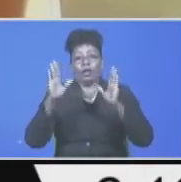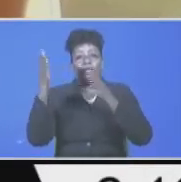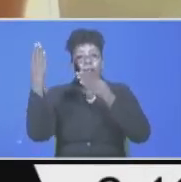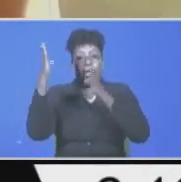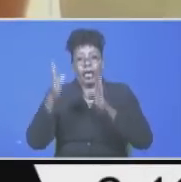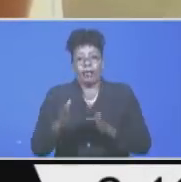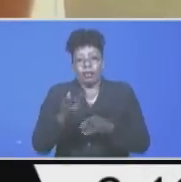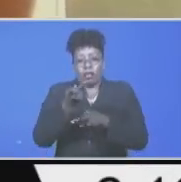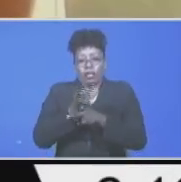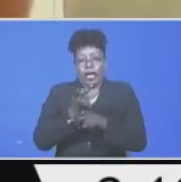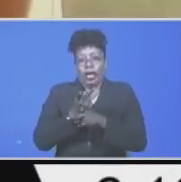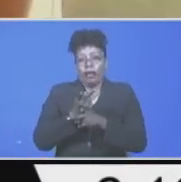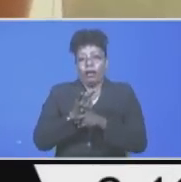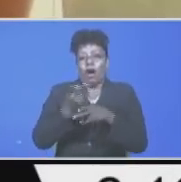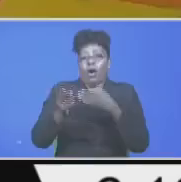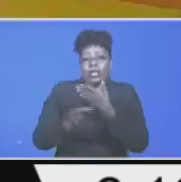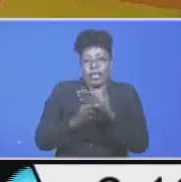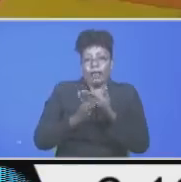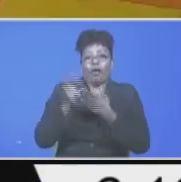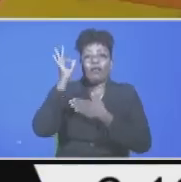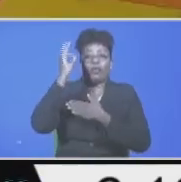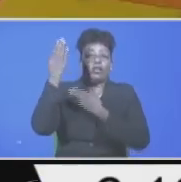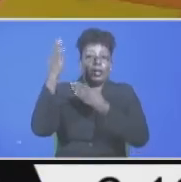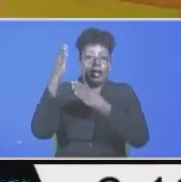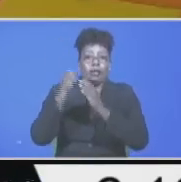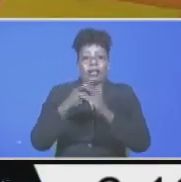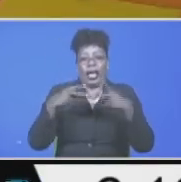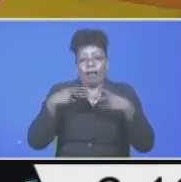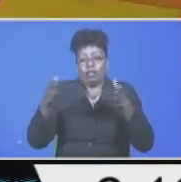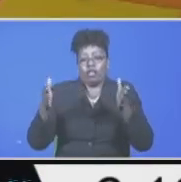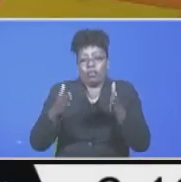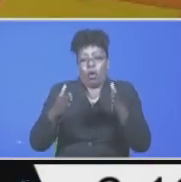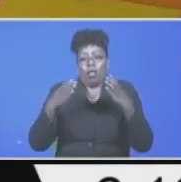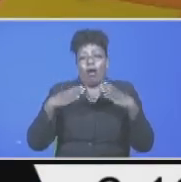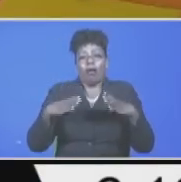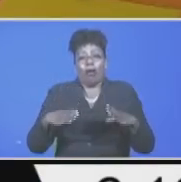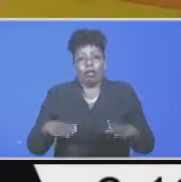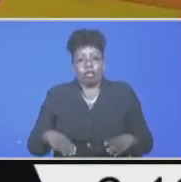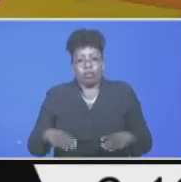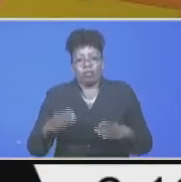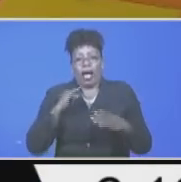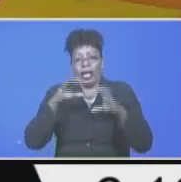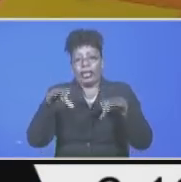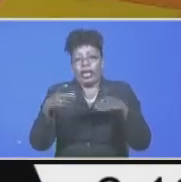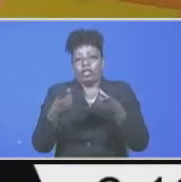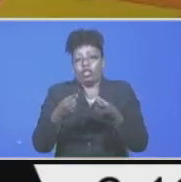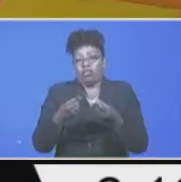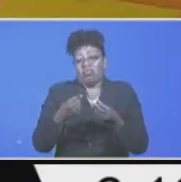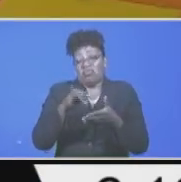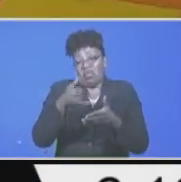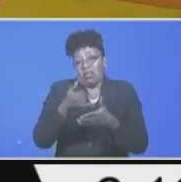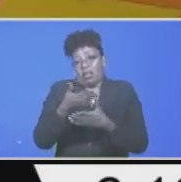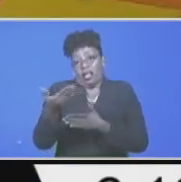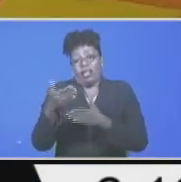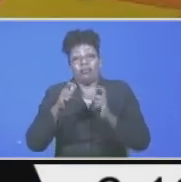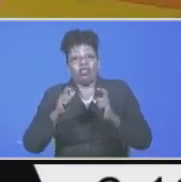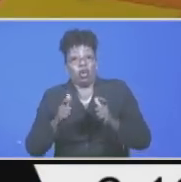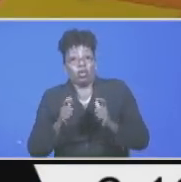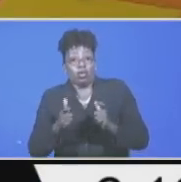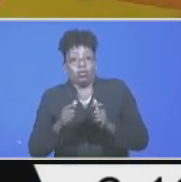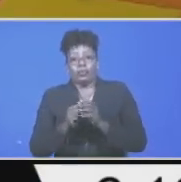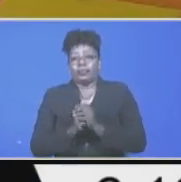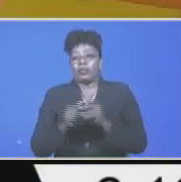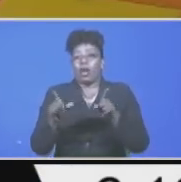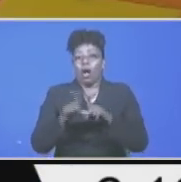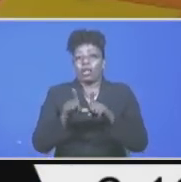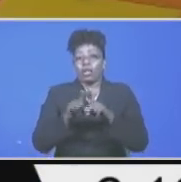future generations. I do most like dances, small costumes. I can do just about everything in Junkanoo, and